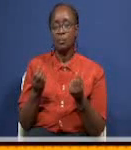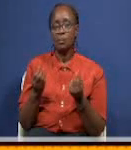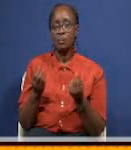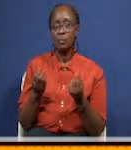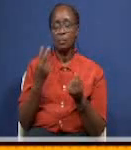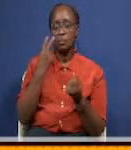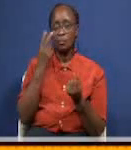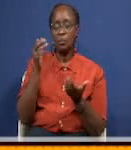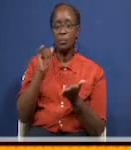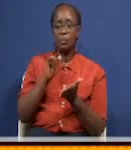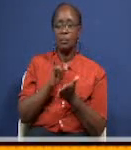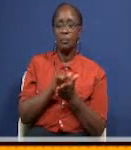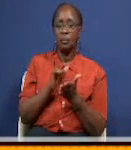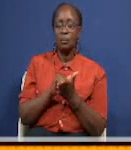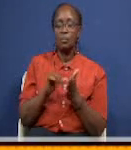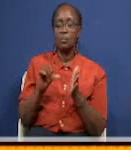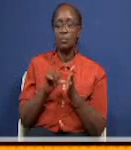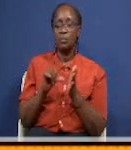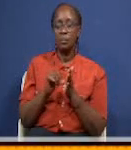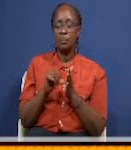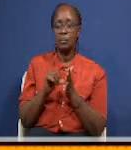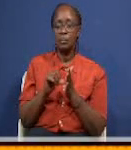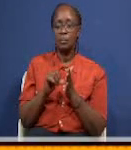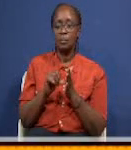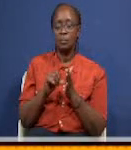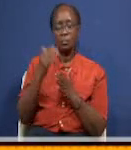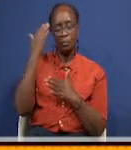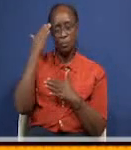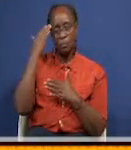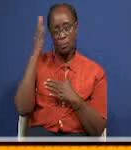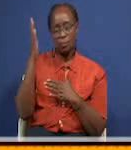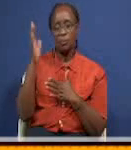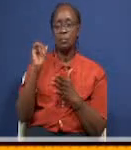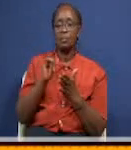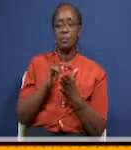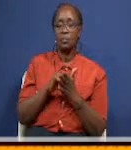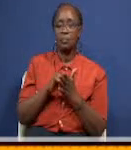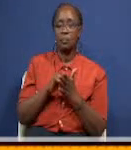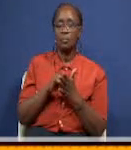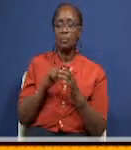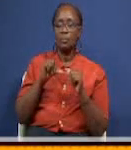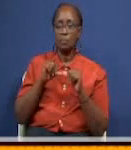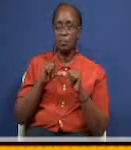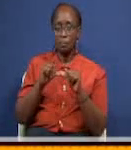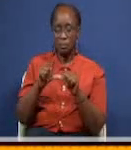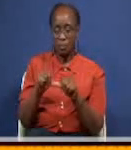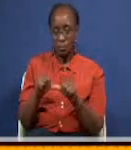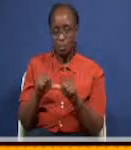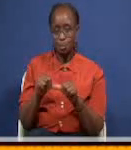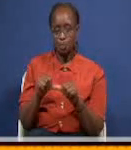seeing the allegations against him, I can't imagine that he moves around with the moninga